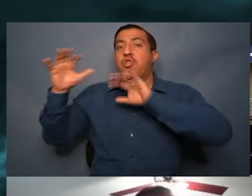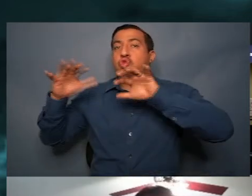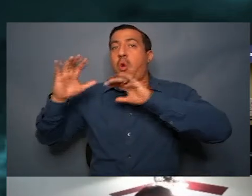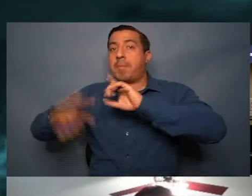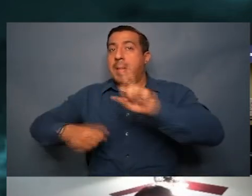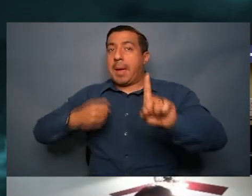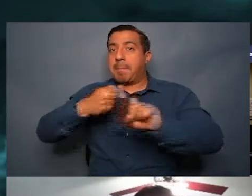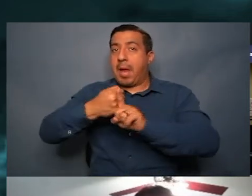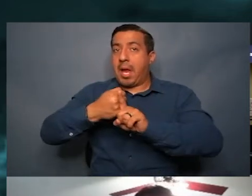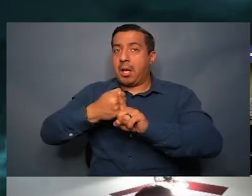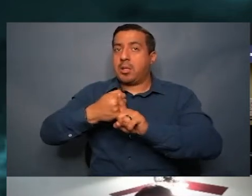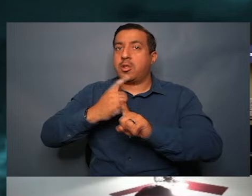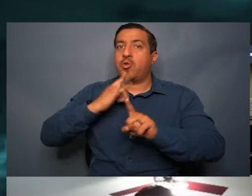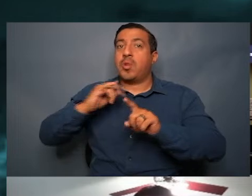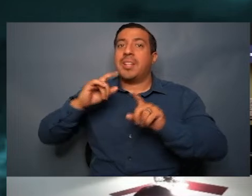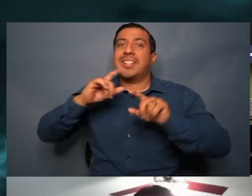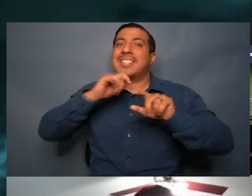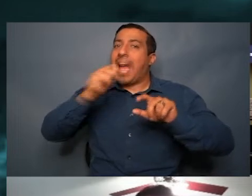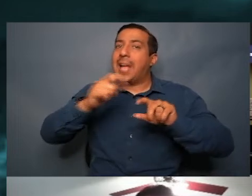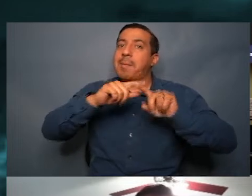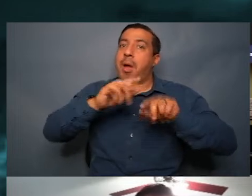in the past.